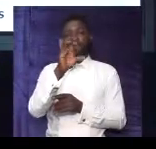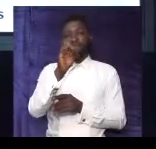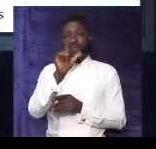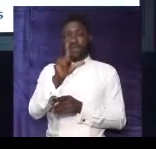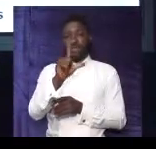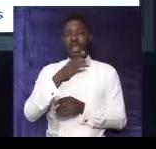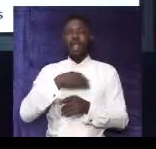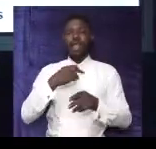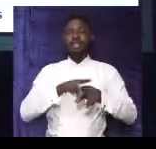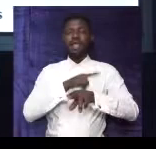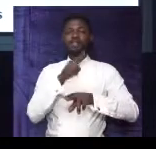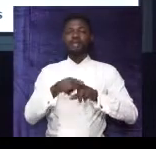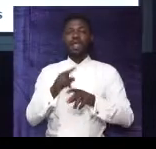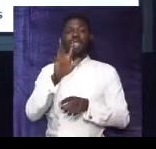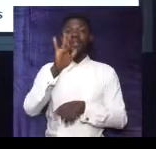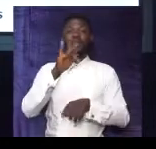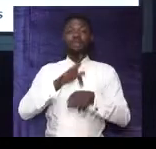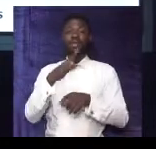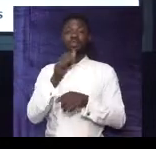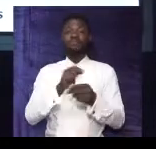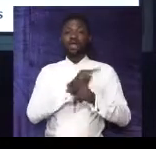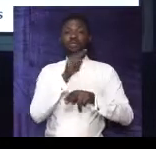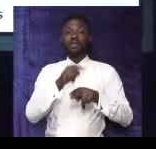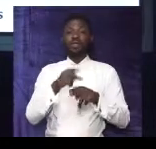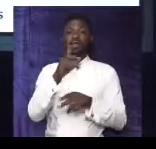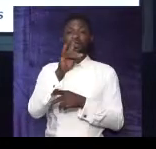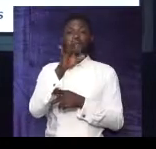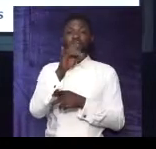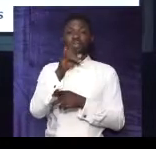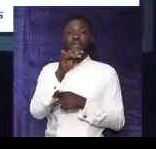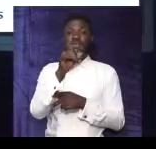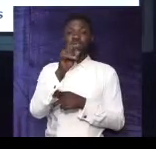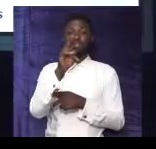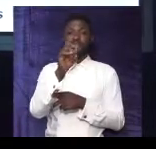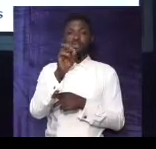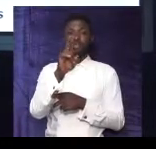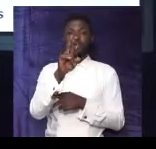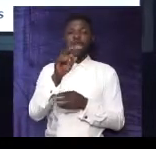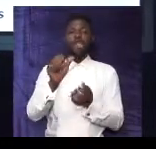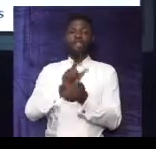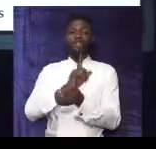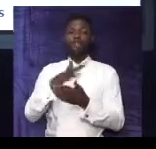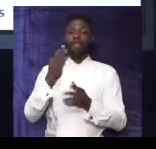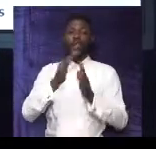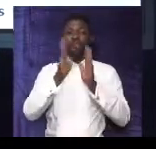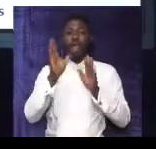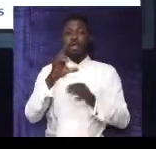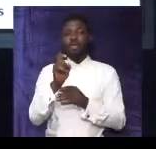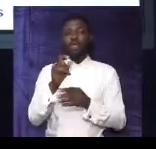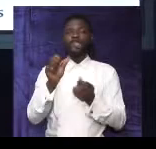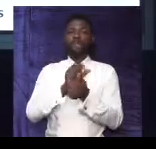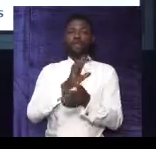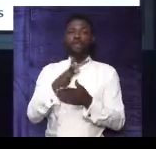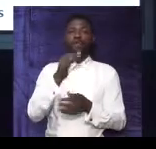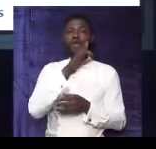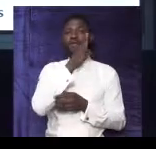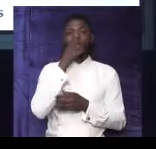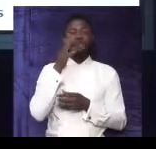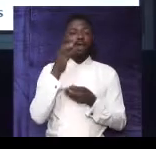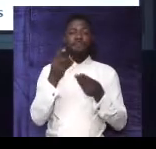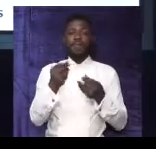natural disaster. List 3 effects of natural disasters: destruction of houses, destruction of